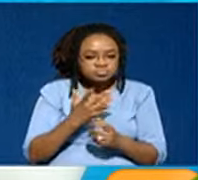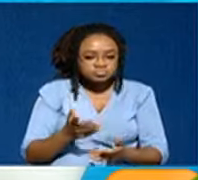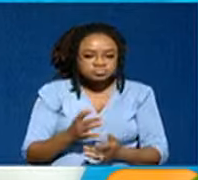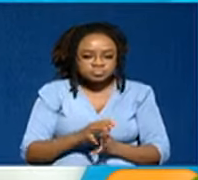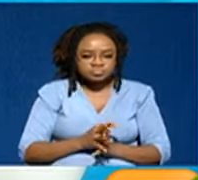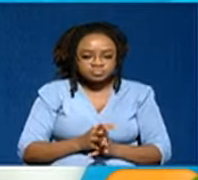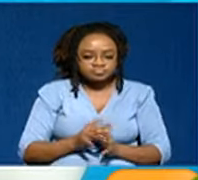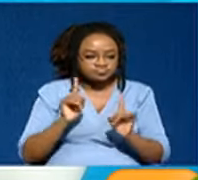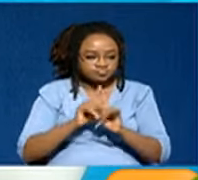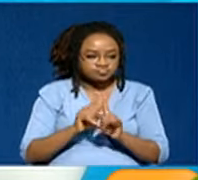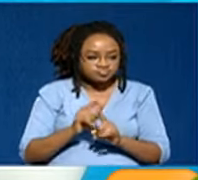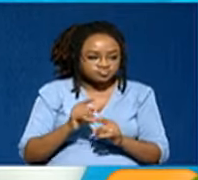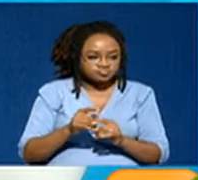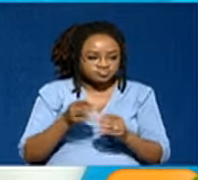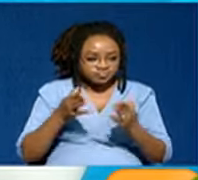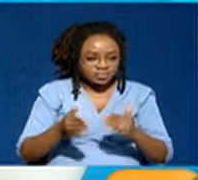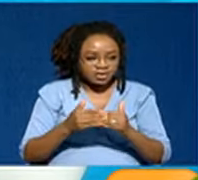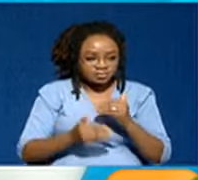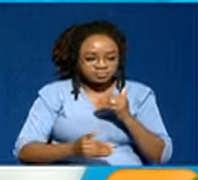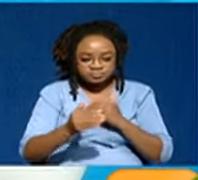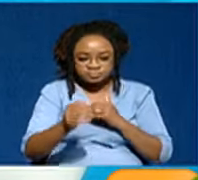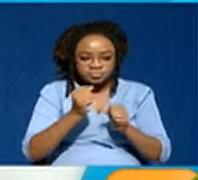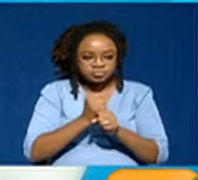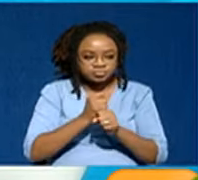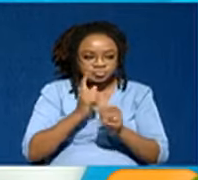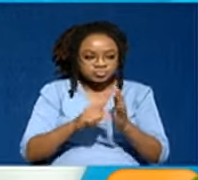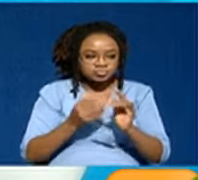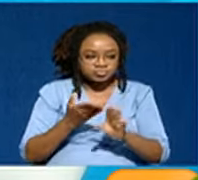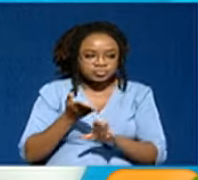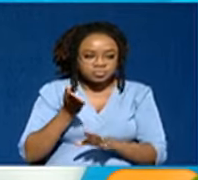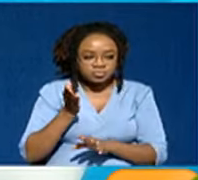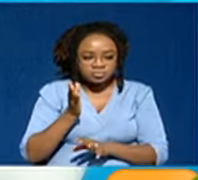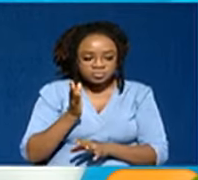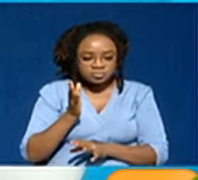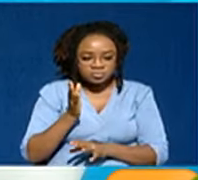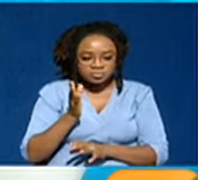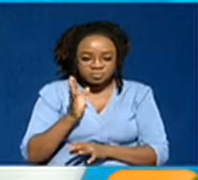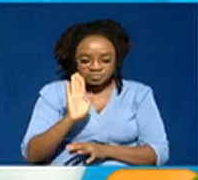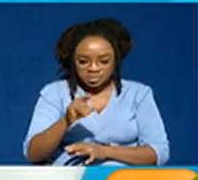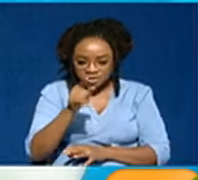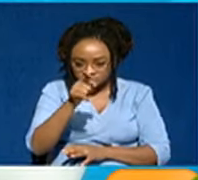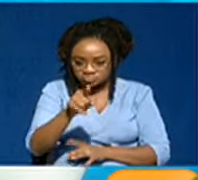What has to be put in place now to avert that strike? Because that one has not started. And